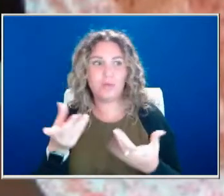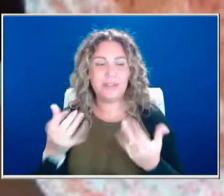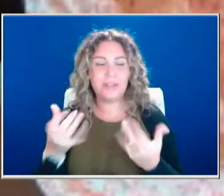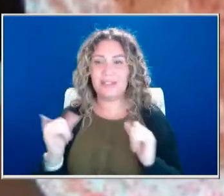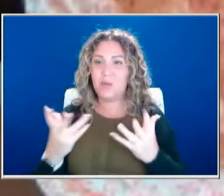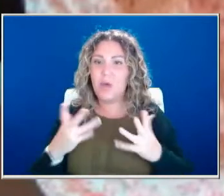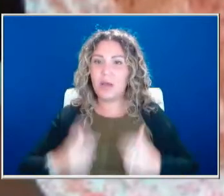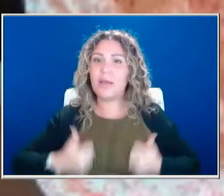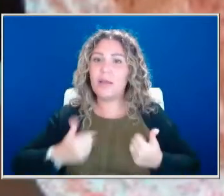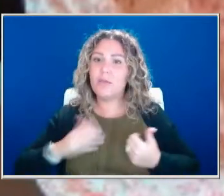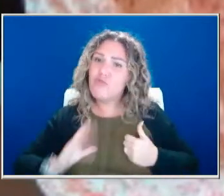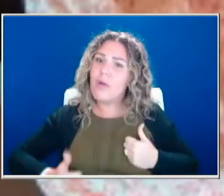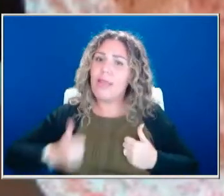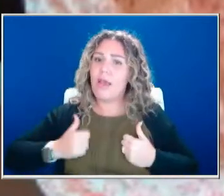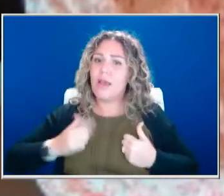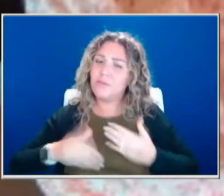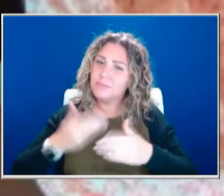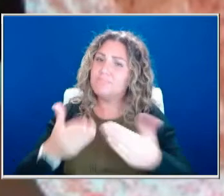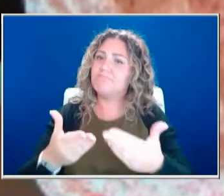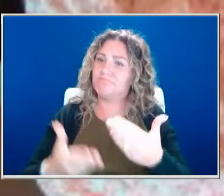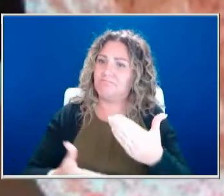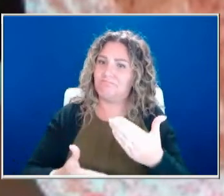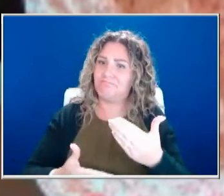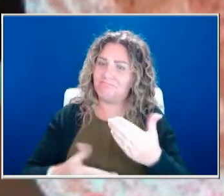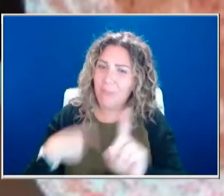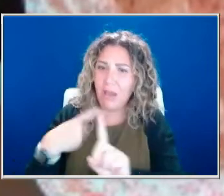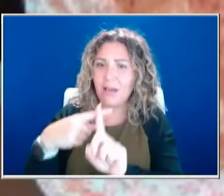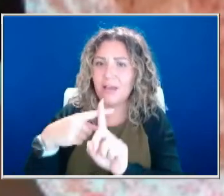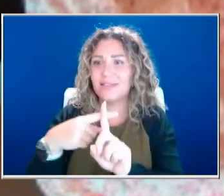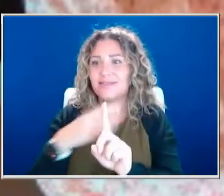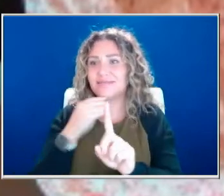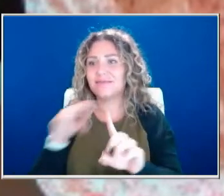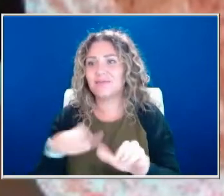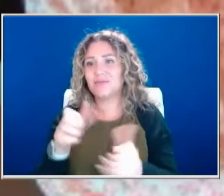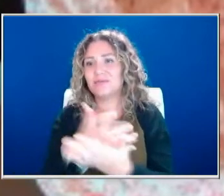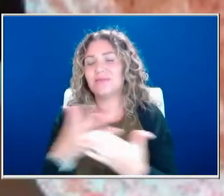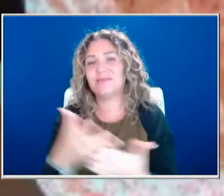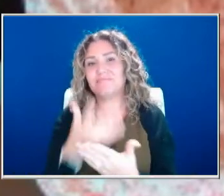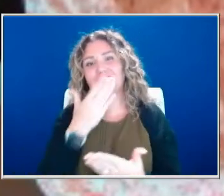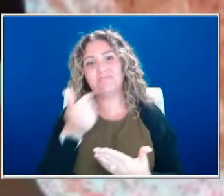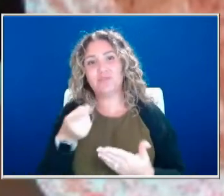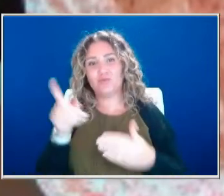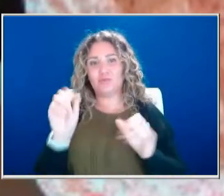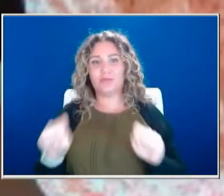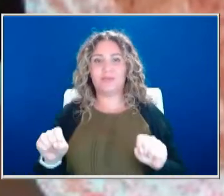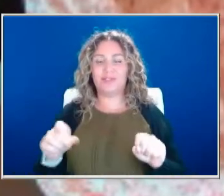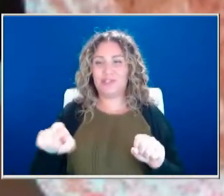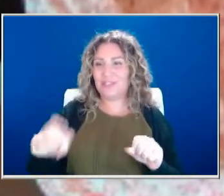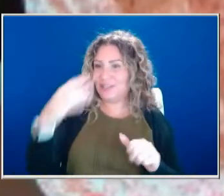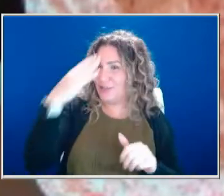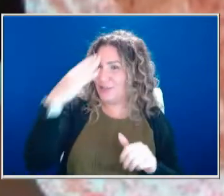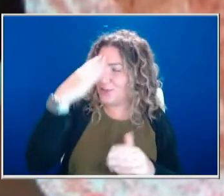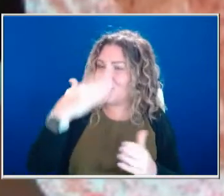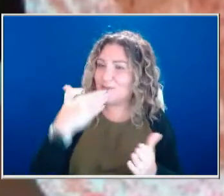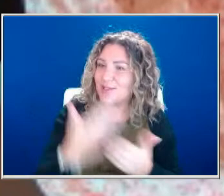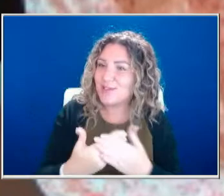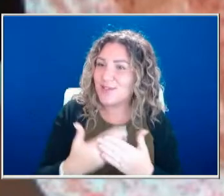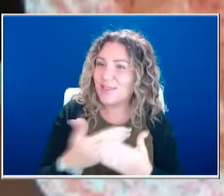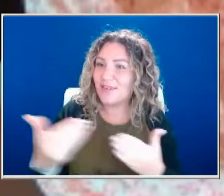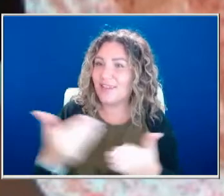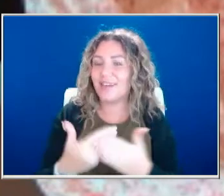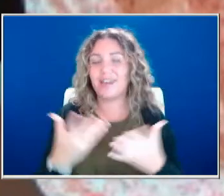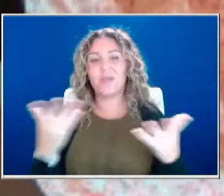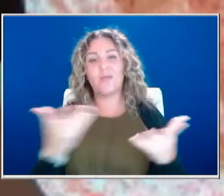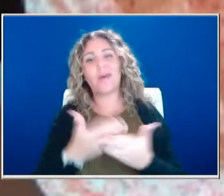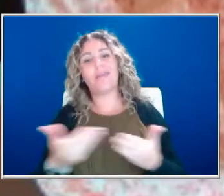live life and make the most of it and try and enjoy things as best as you can. I think just once again, you have to know what the good things are and what things